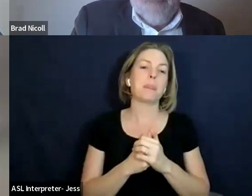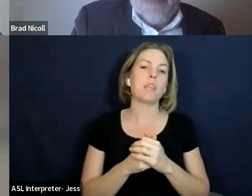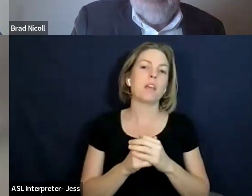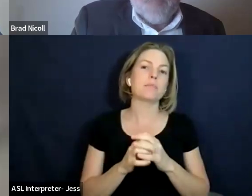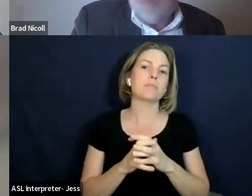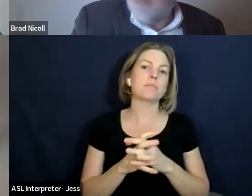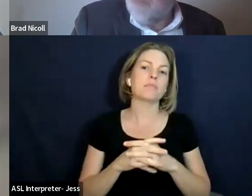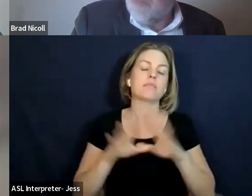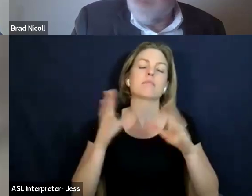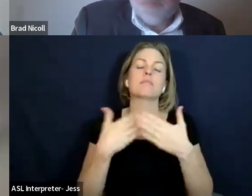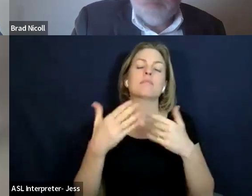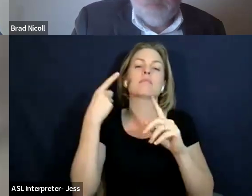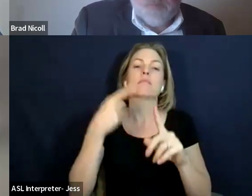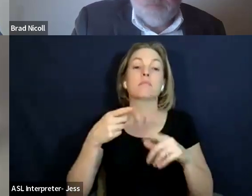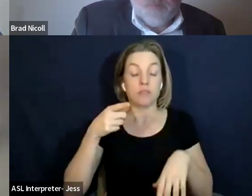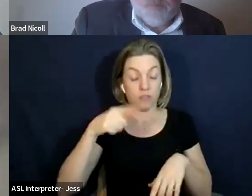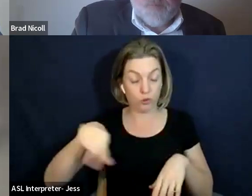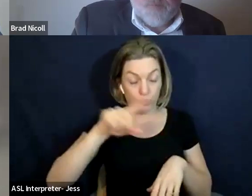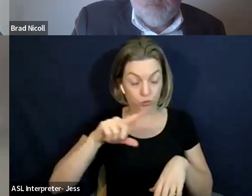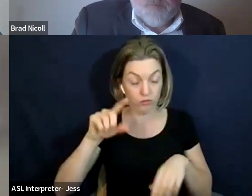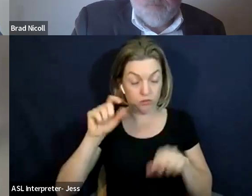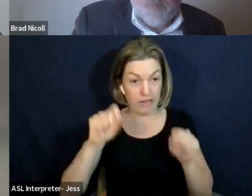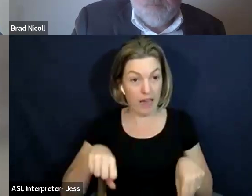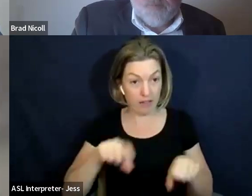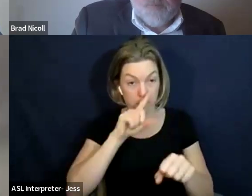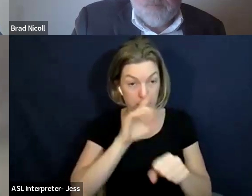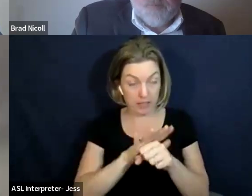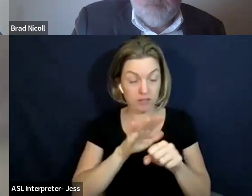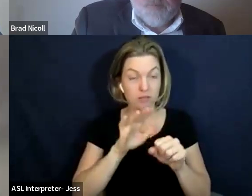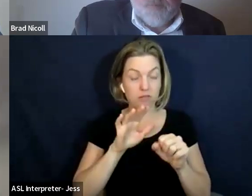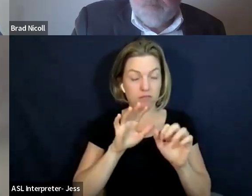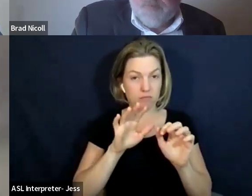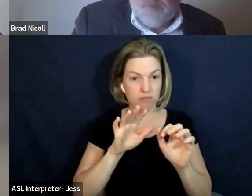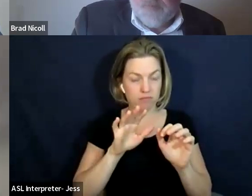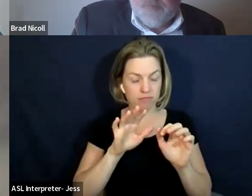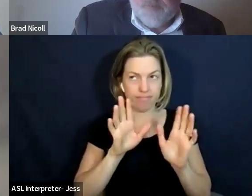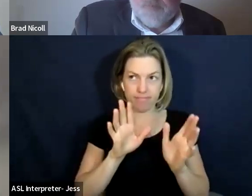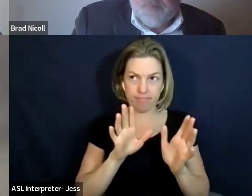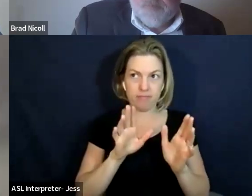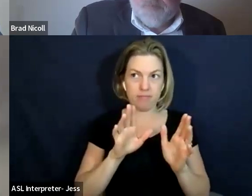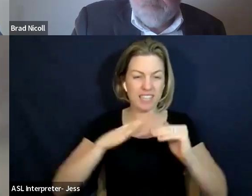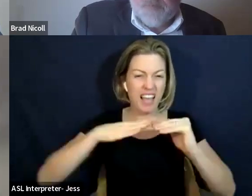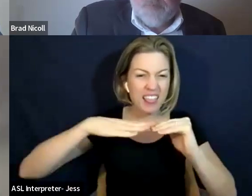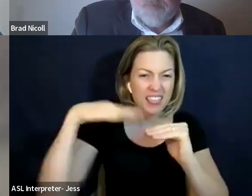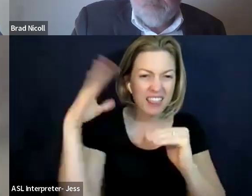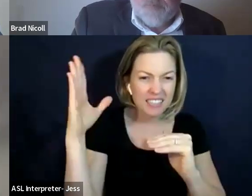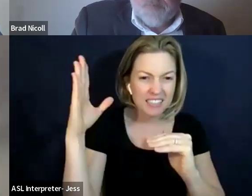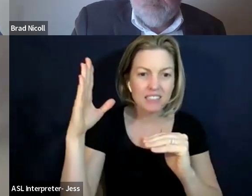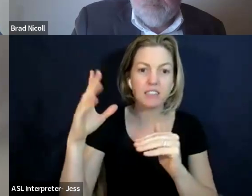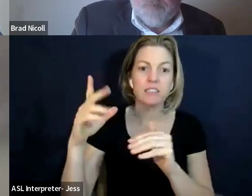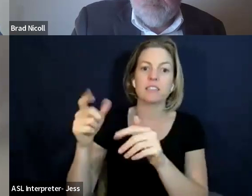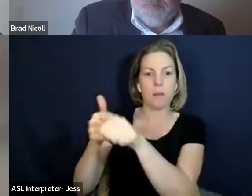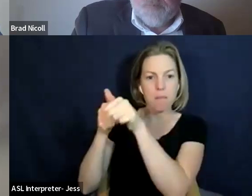the short version is, can you commit to at least the complying